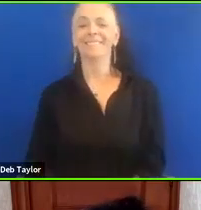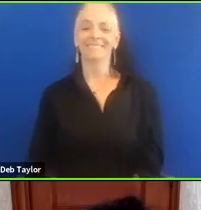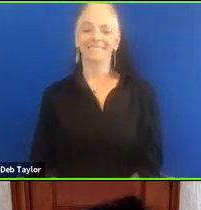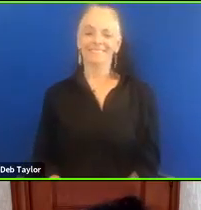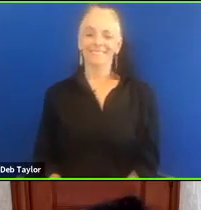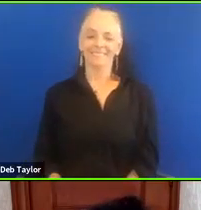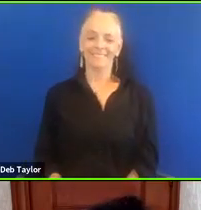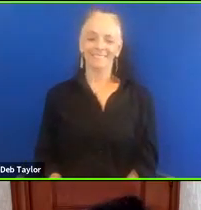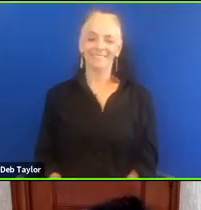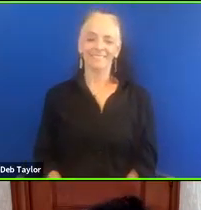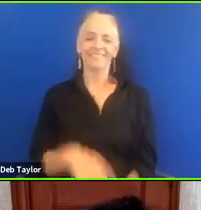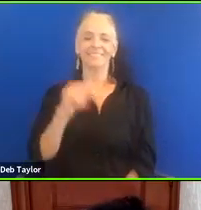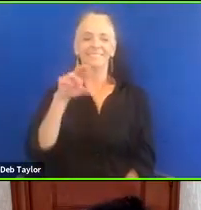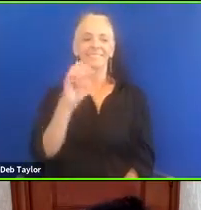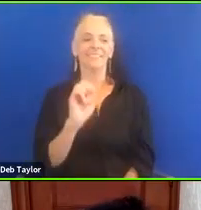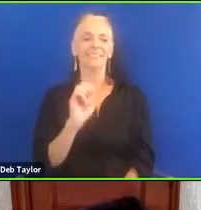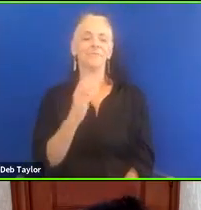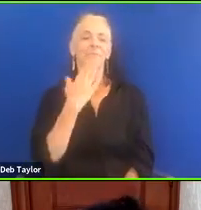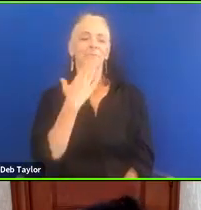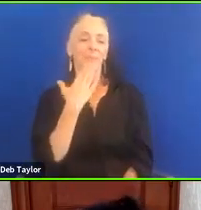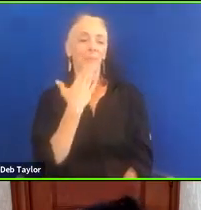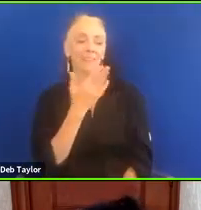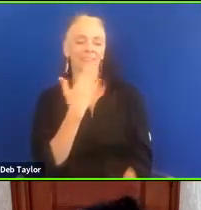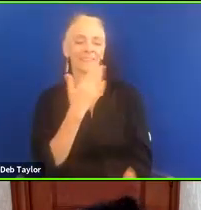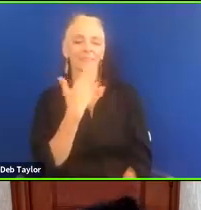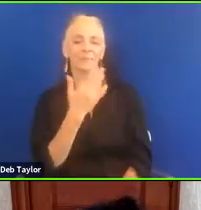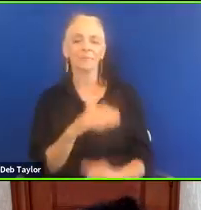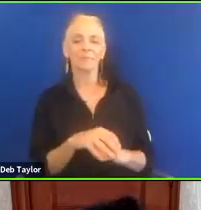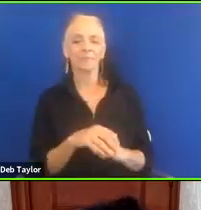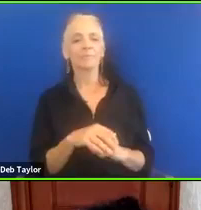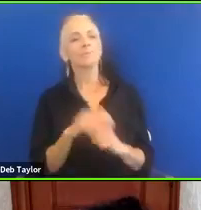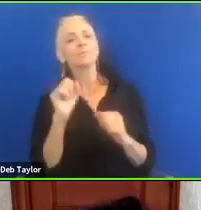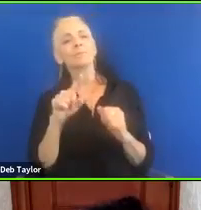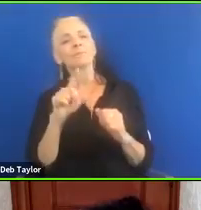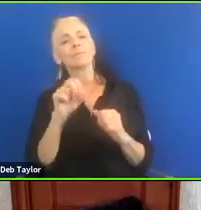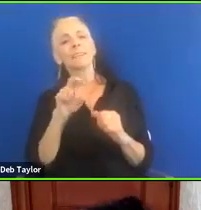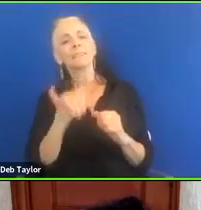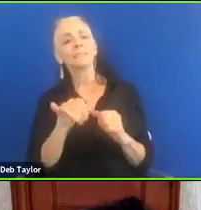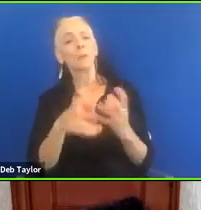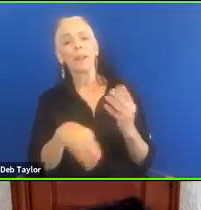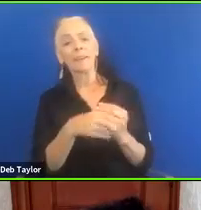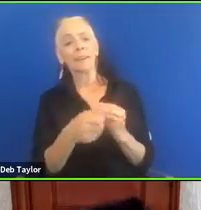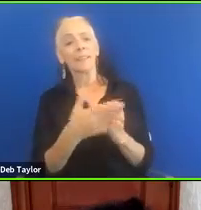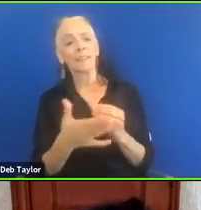Super helpful. Thank y'all for stepping into that one. Did you want to add anything, Daisy?